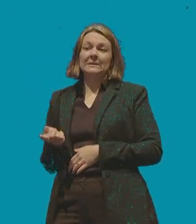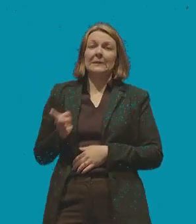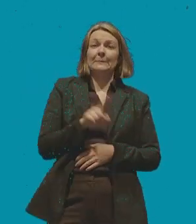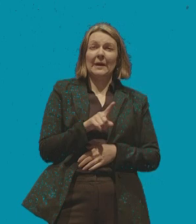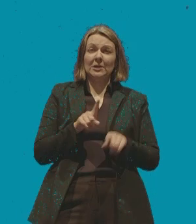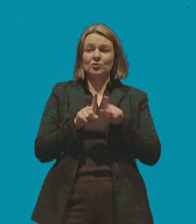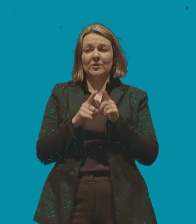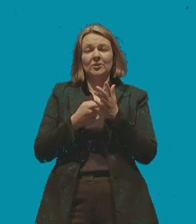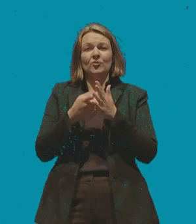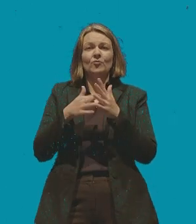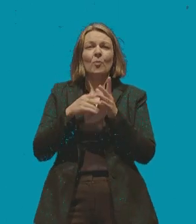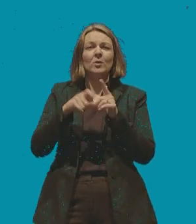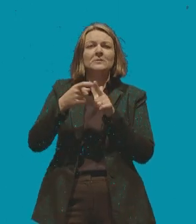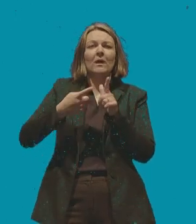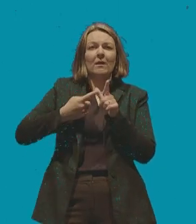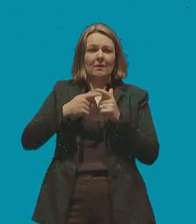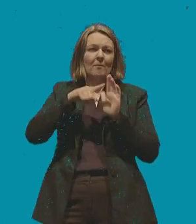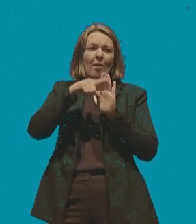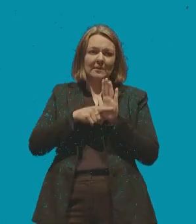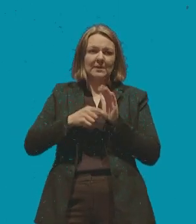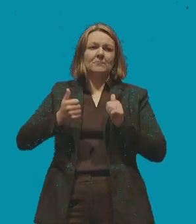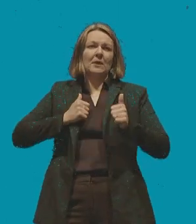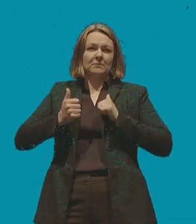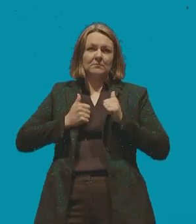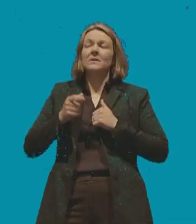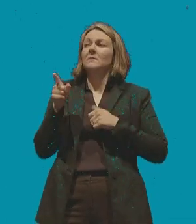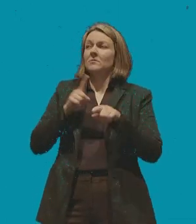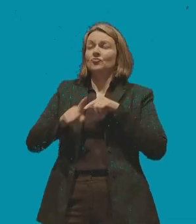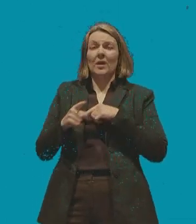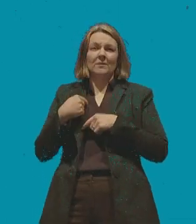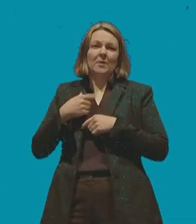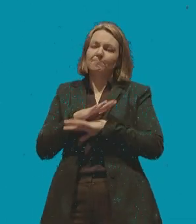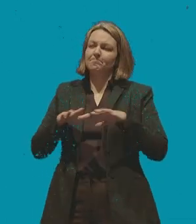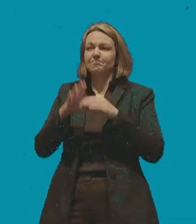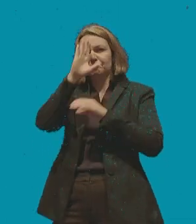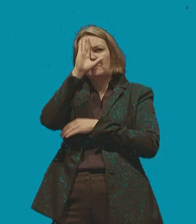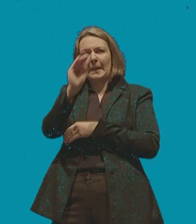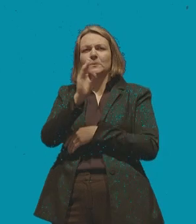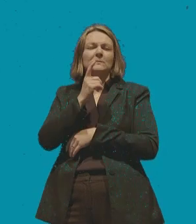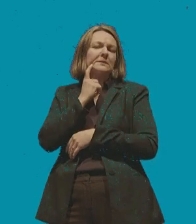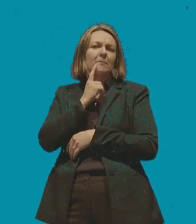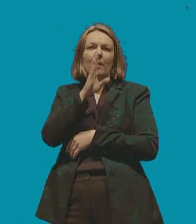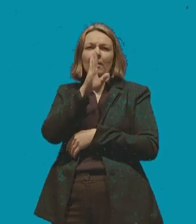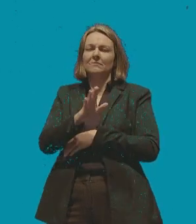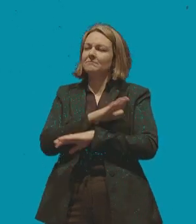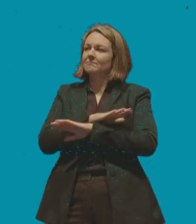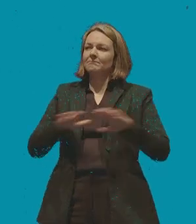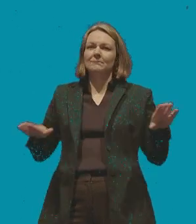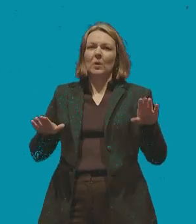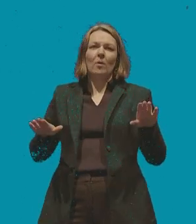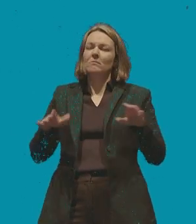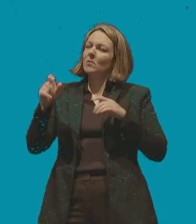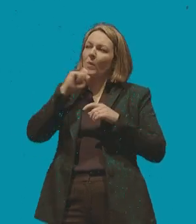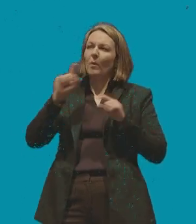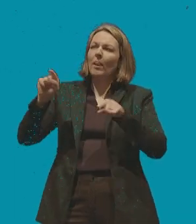but again, we are resisting. We're in negotiations with our lawyers, but the message is a simple one. Absolutely nothing is off the